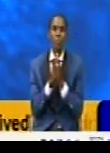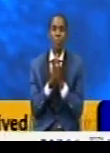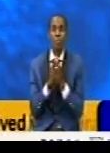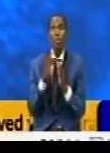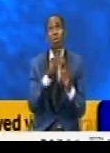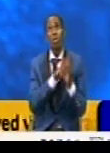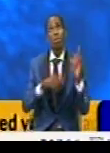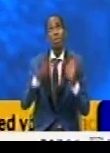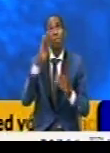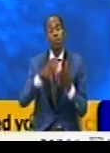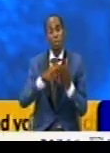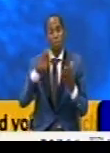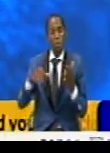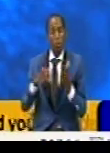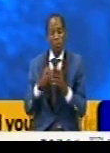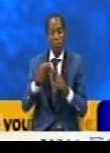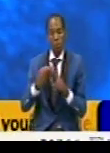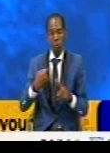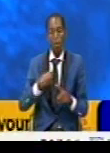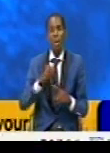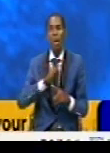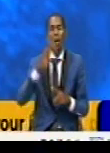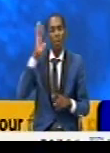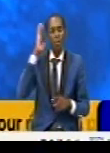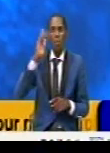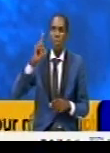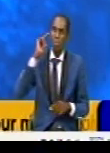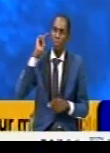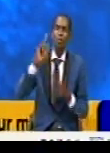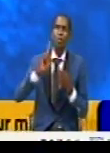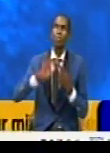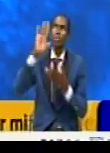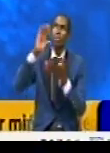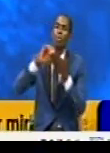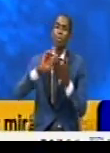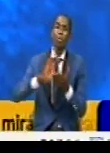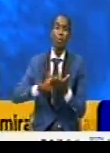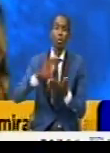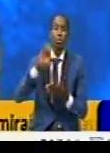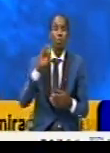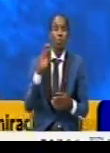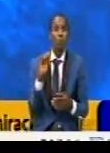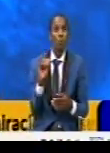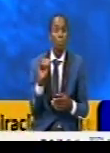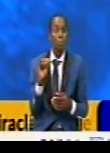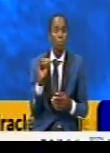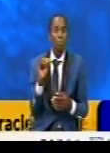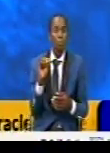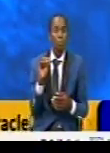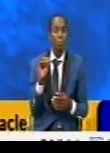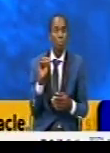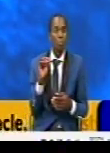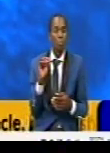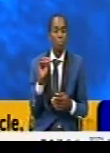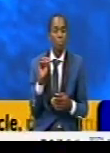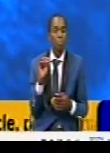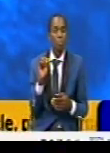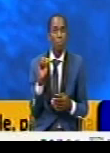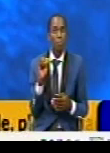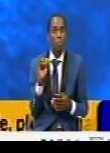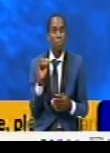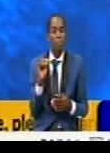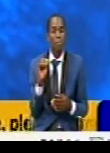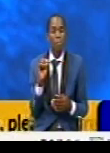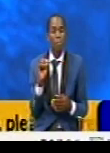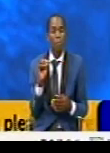in my body. I pray that, say, God, if you remove this thing from my body, I will testify to your own glory.